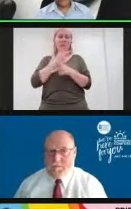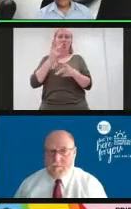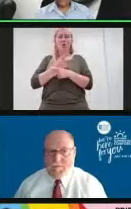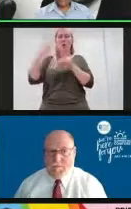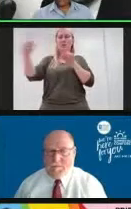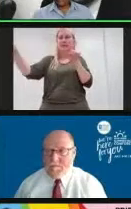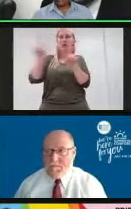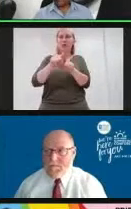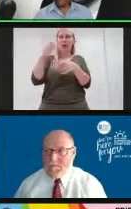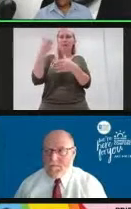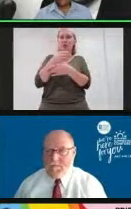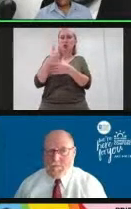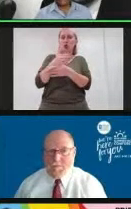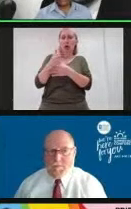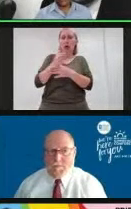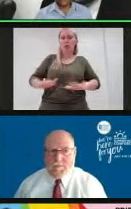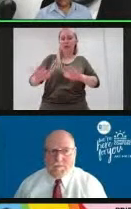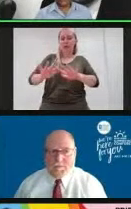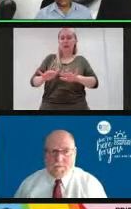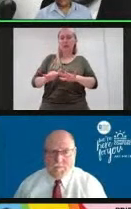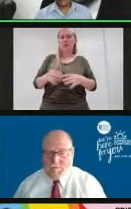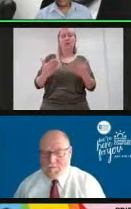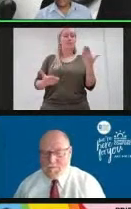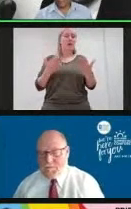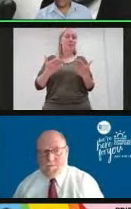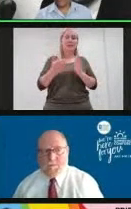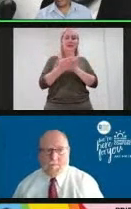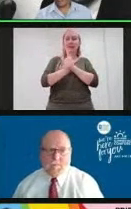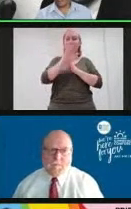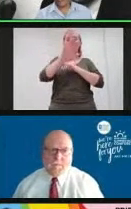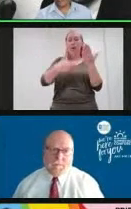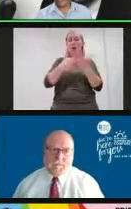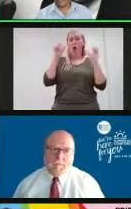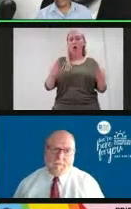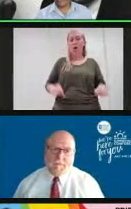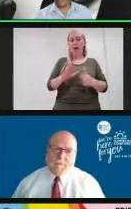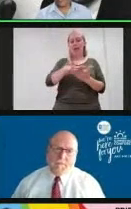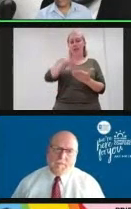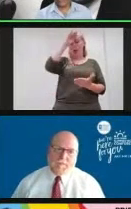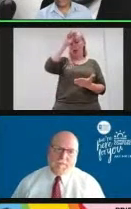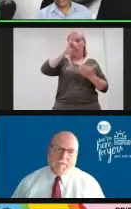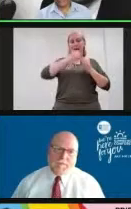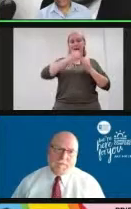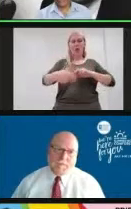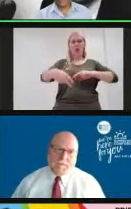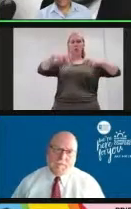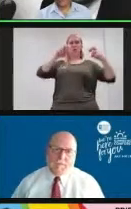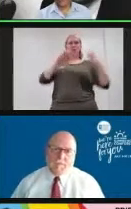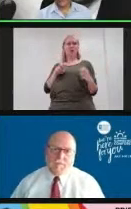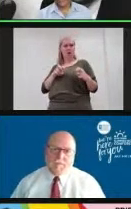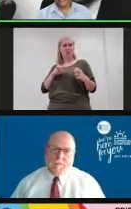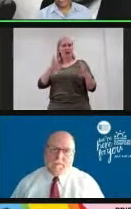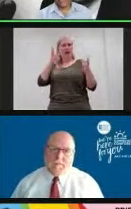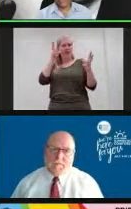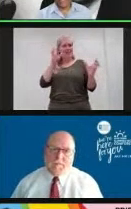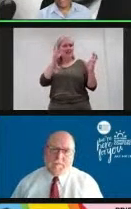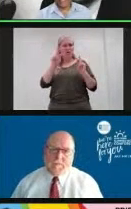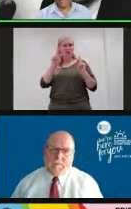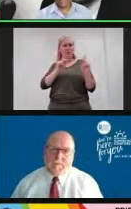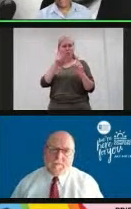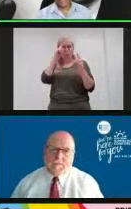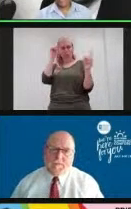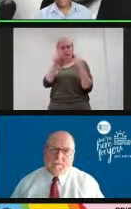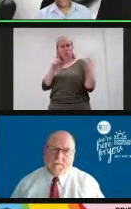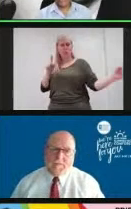So maybe there is some skill we all can learn, how to sit and listen to people who totally disagree with